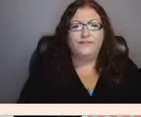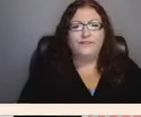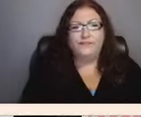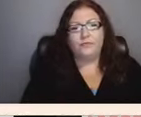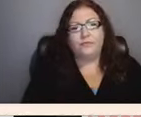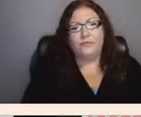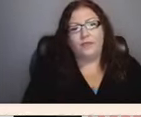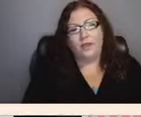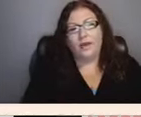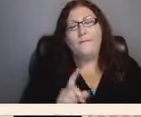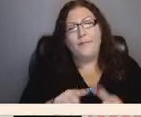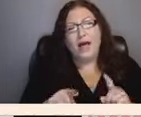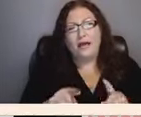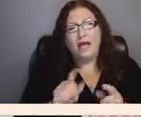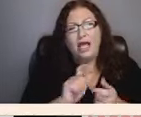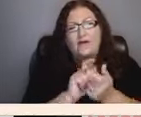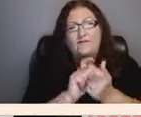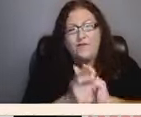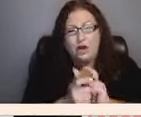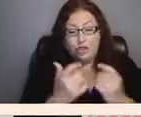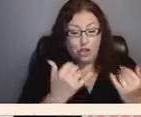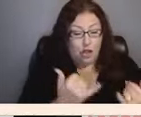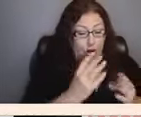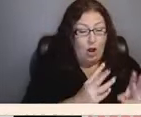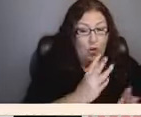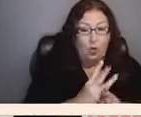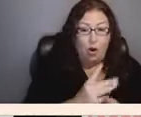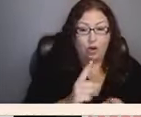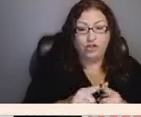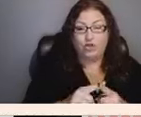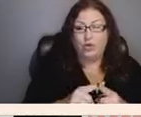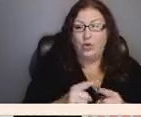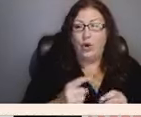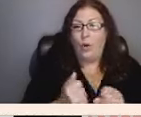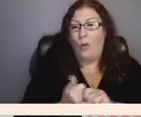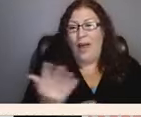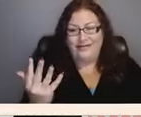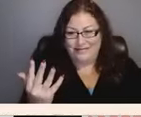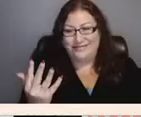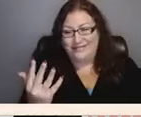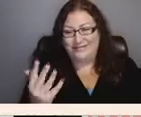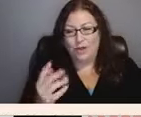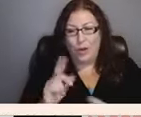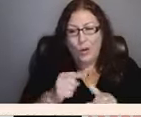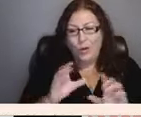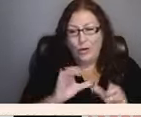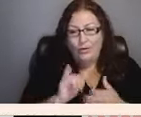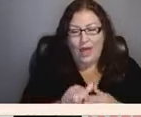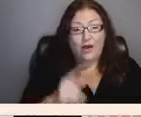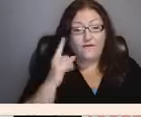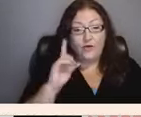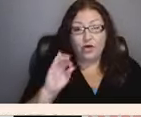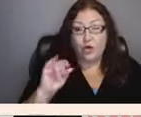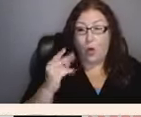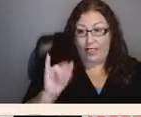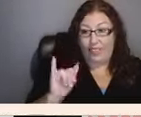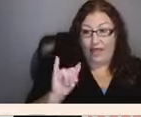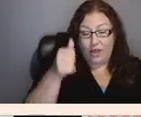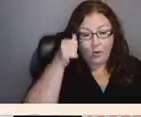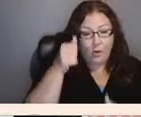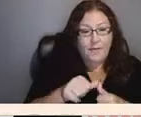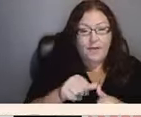but it converts the current world into a wasteland when we do that. So for Dorothy, if you remember, she